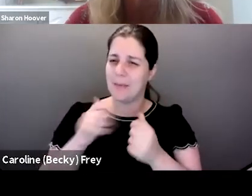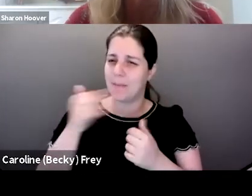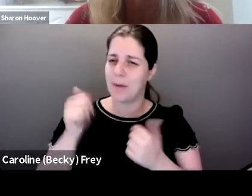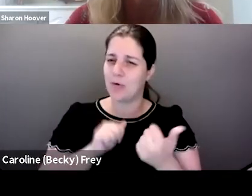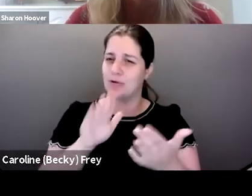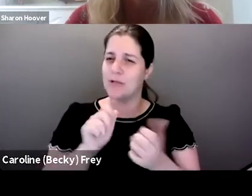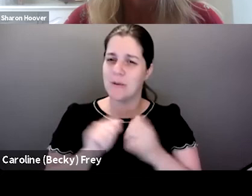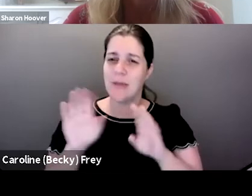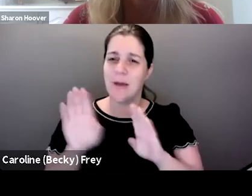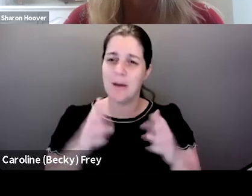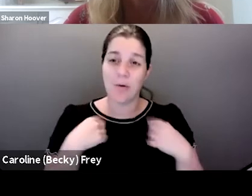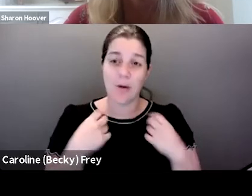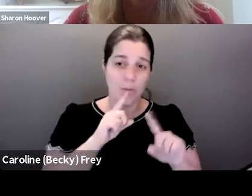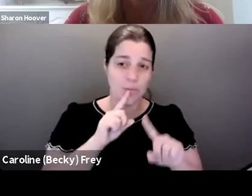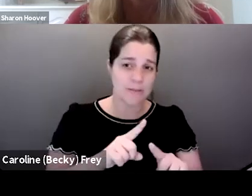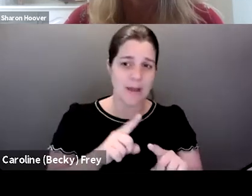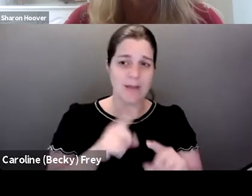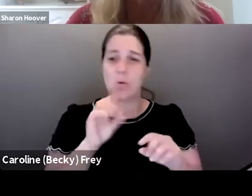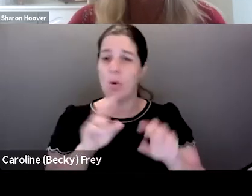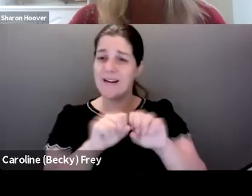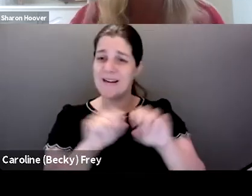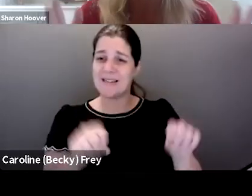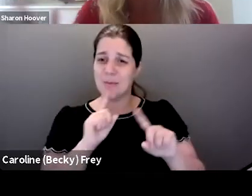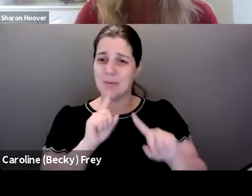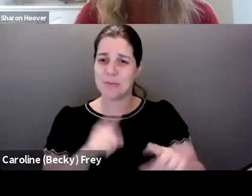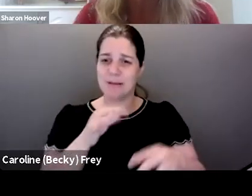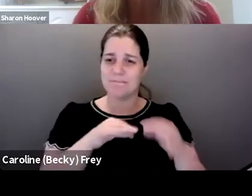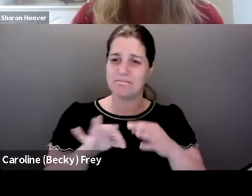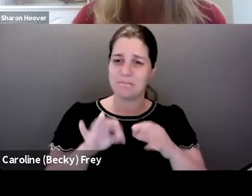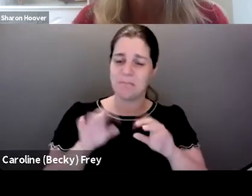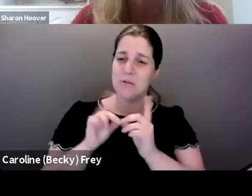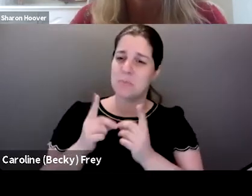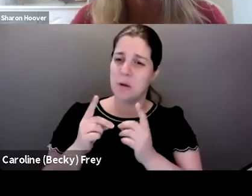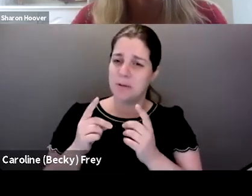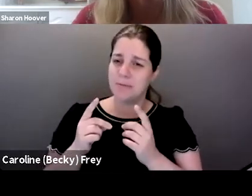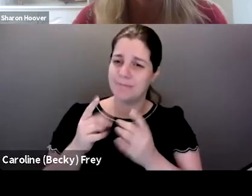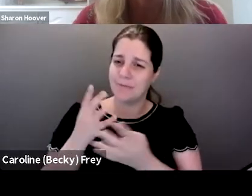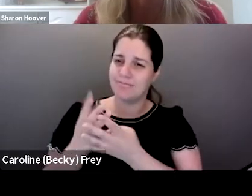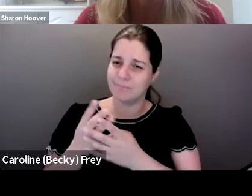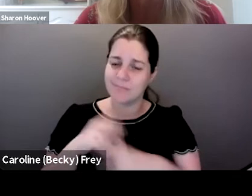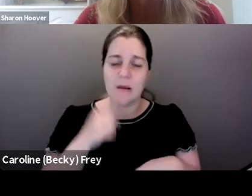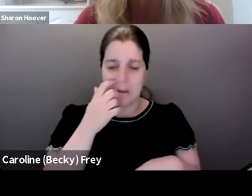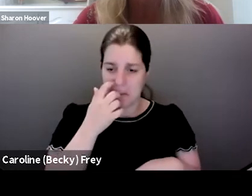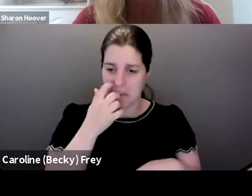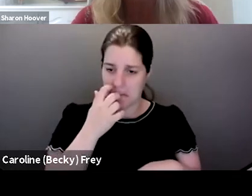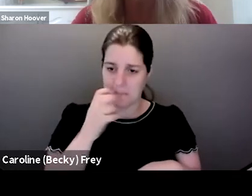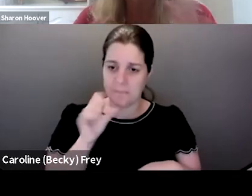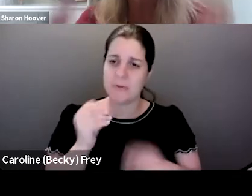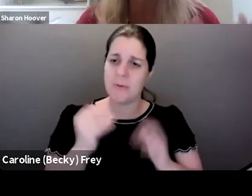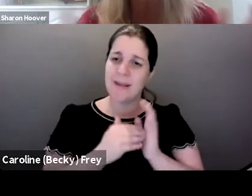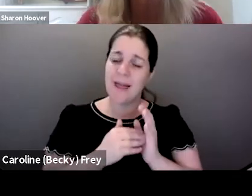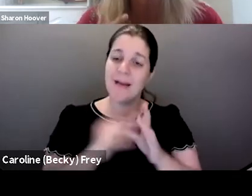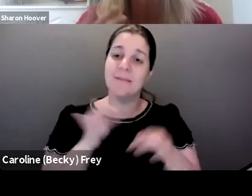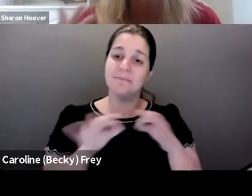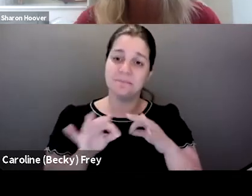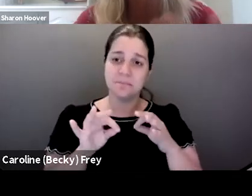health response. And although I know that we must address the current feelings of our current crisis system for children, we should only